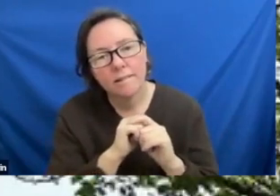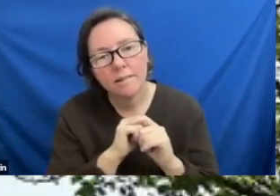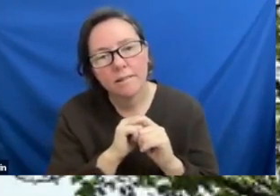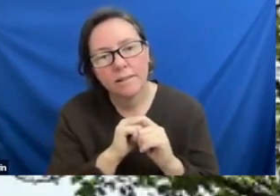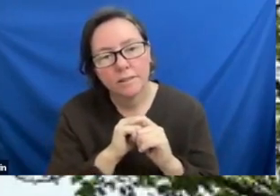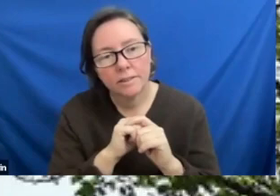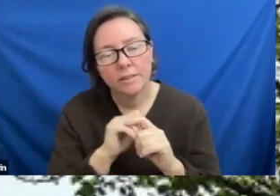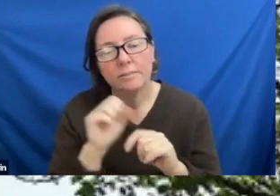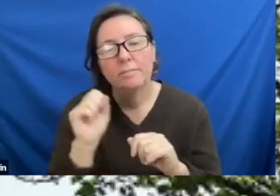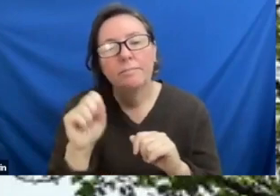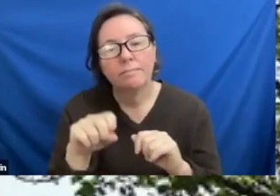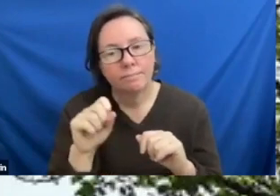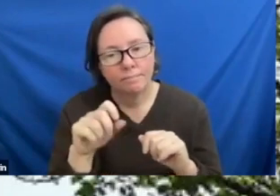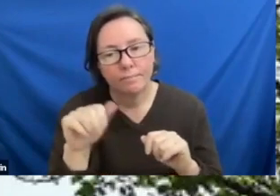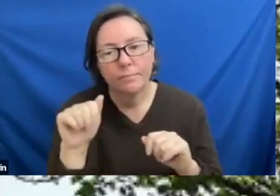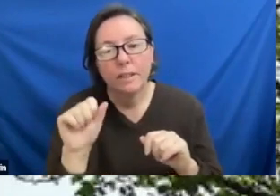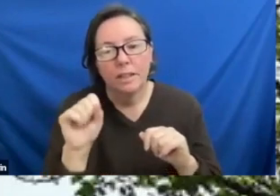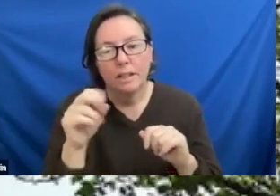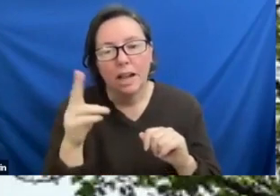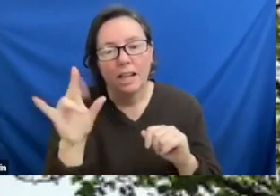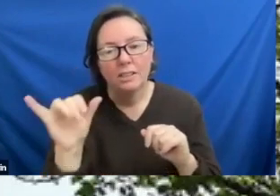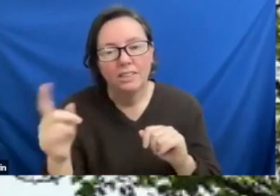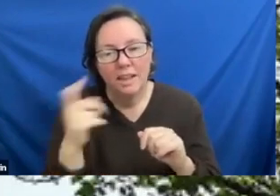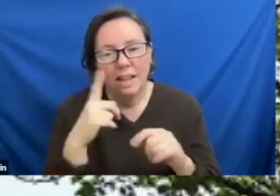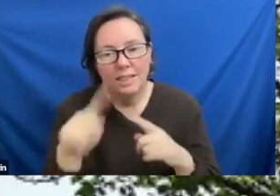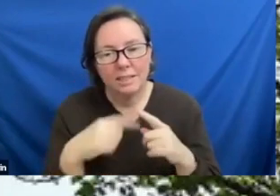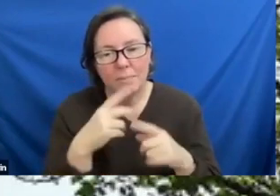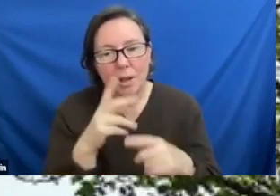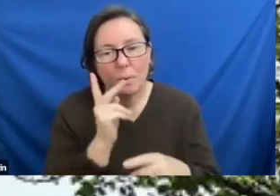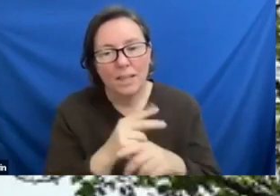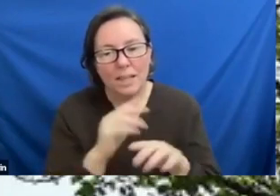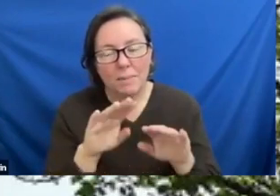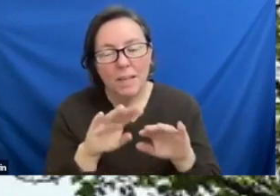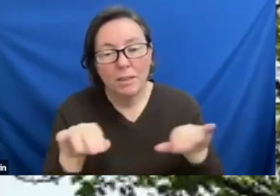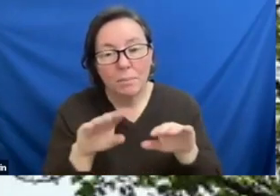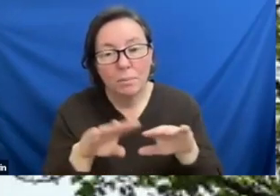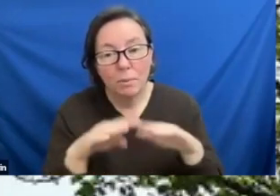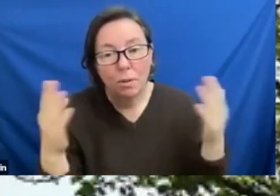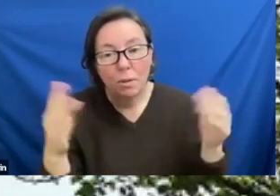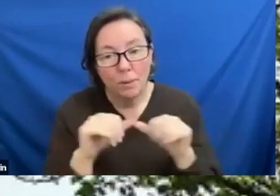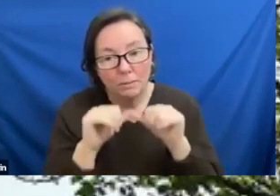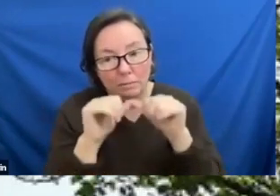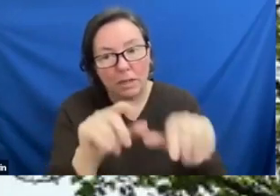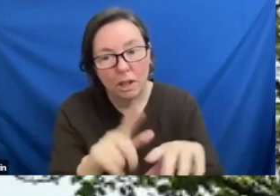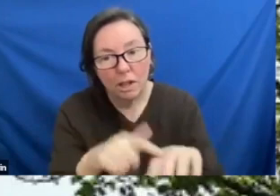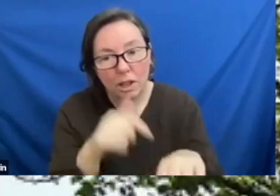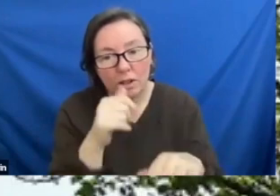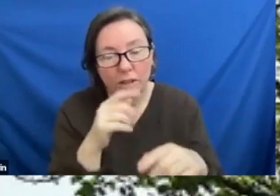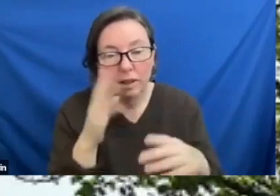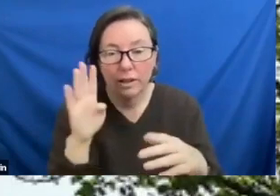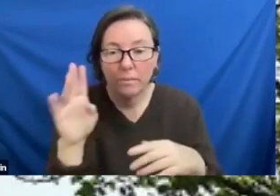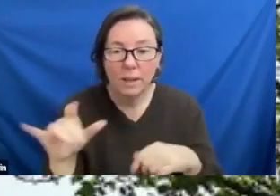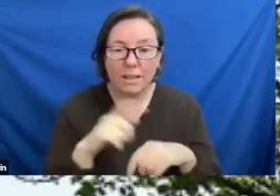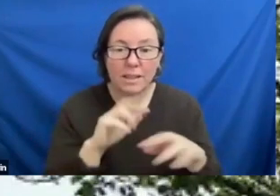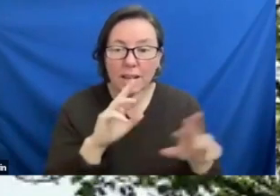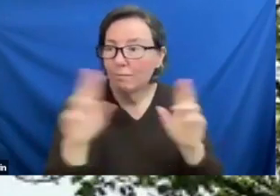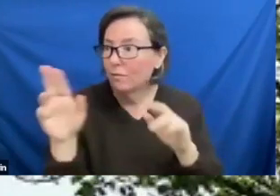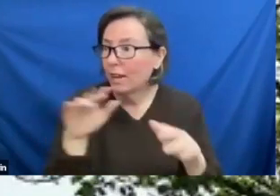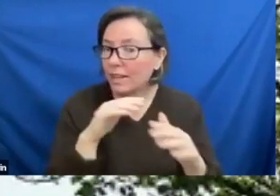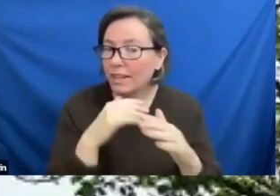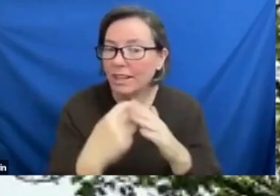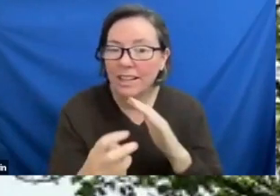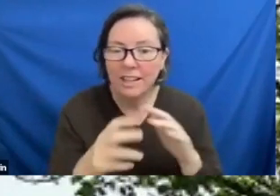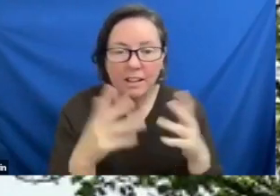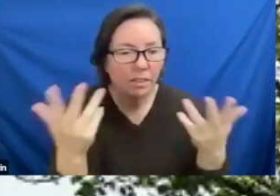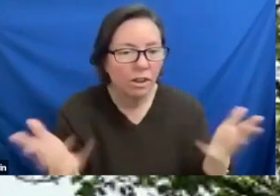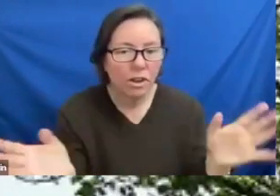So yeah, actually asked, any talks on keeping the pool open through a later date? By the time I get ready to go swimming, they're all being closed